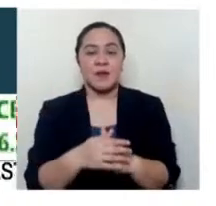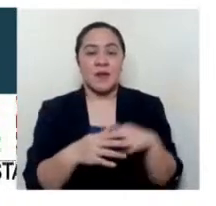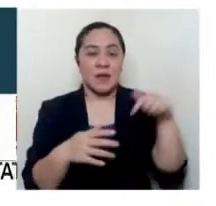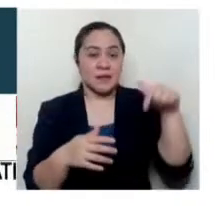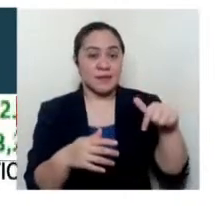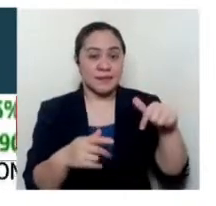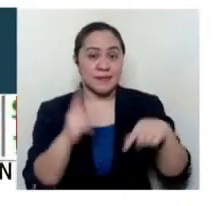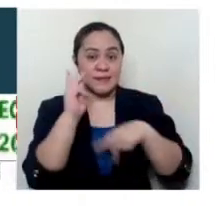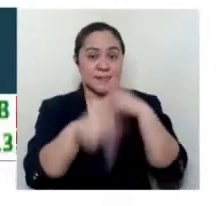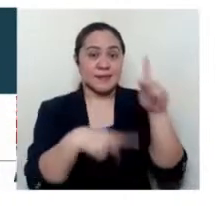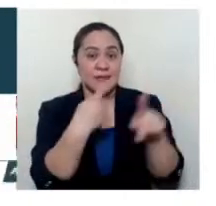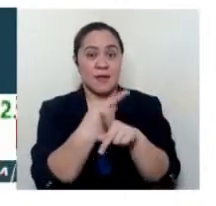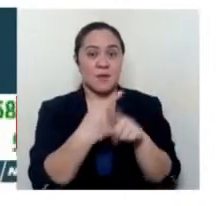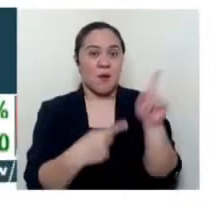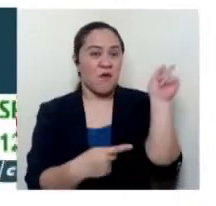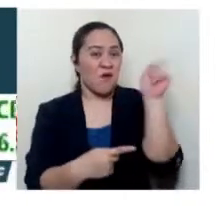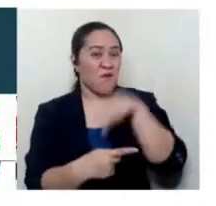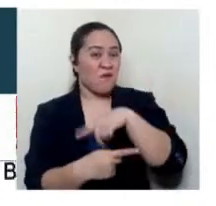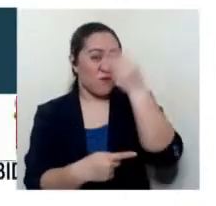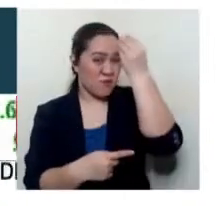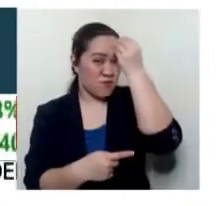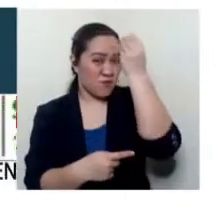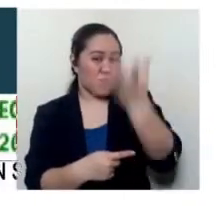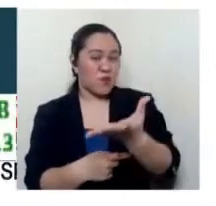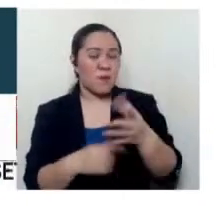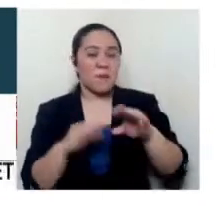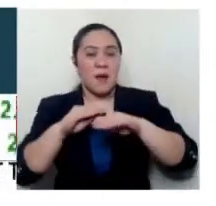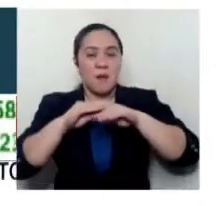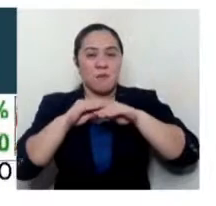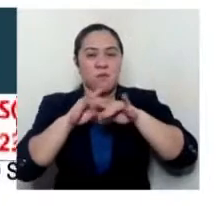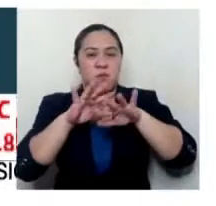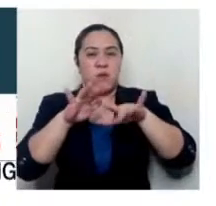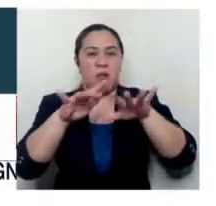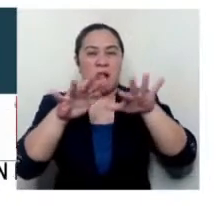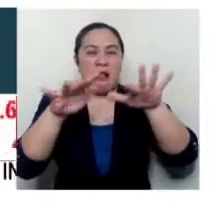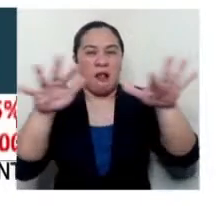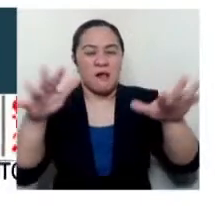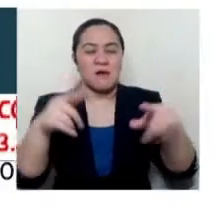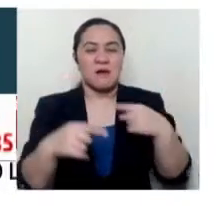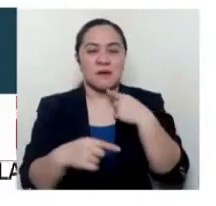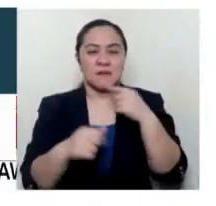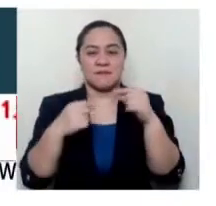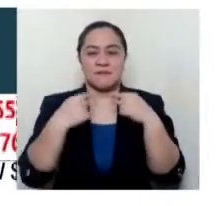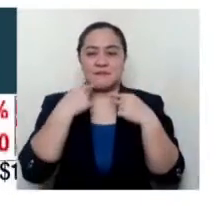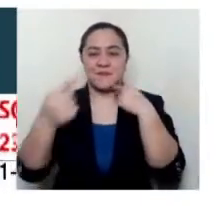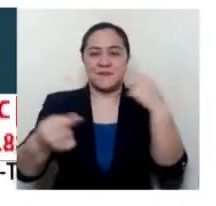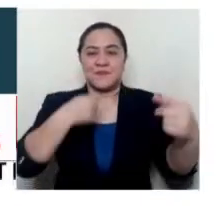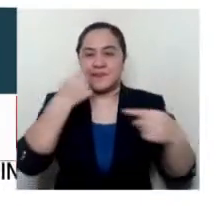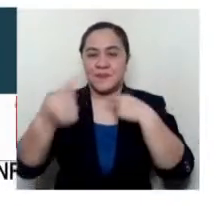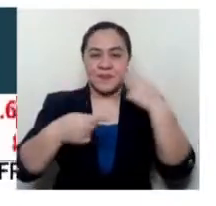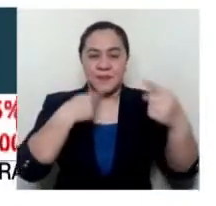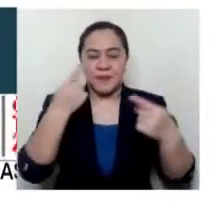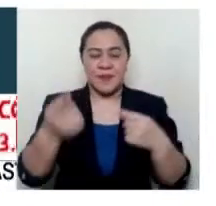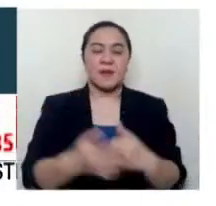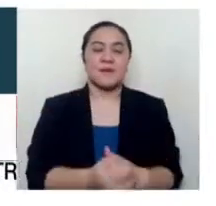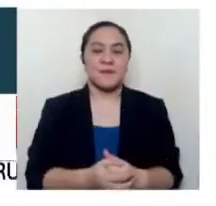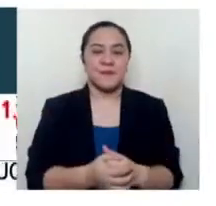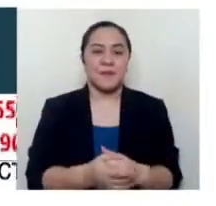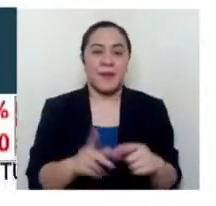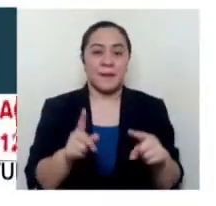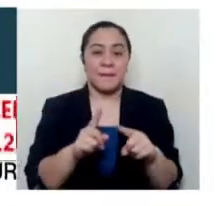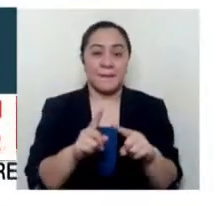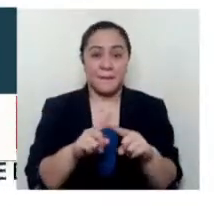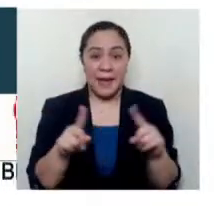the false information that has been spread around really went like wildfire. And